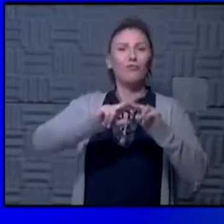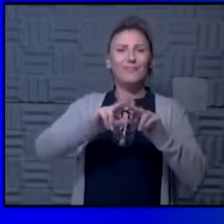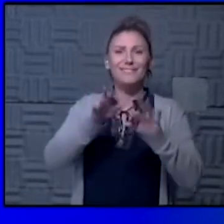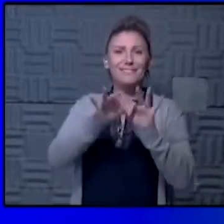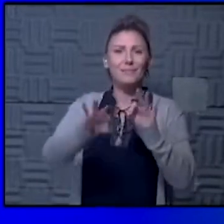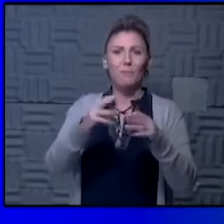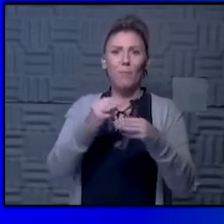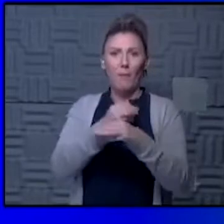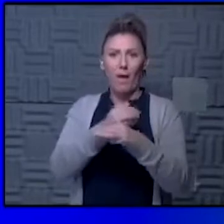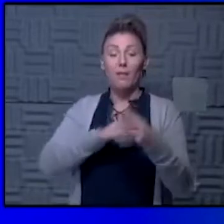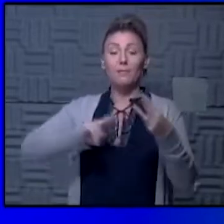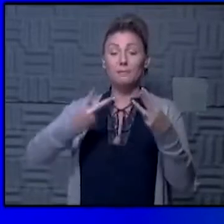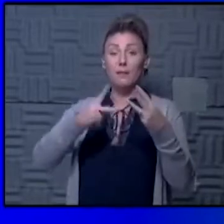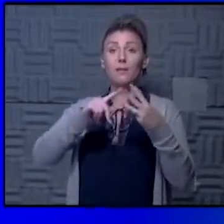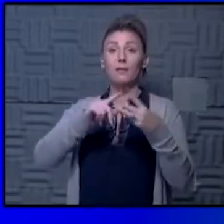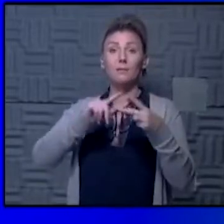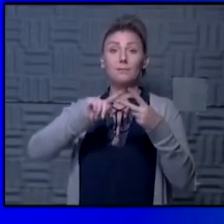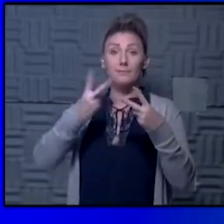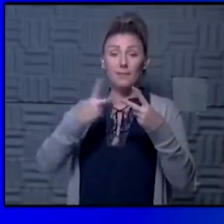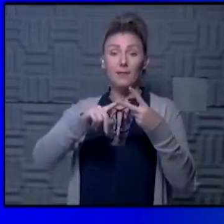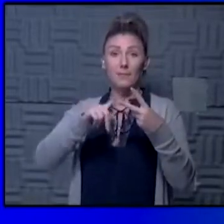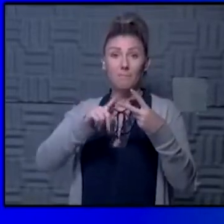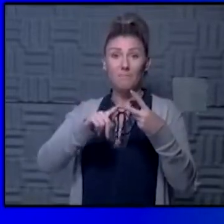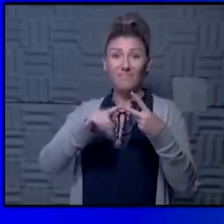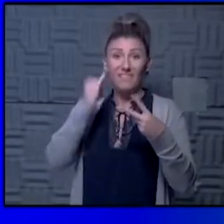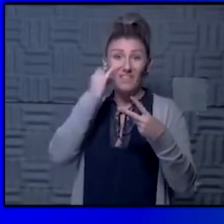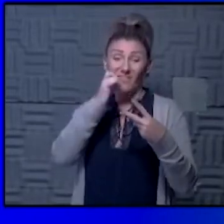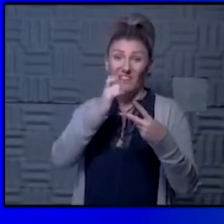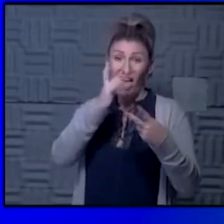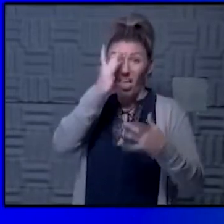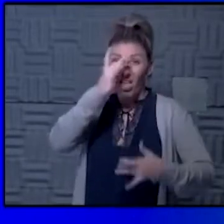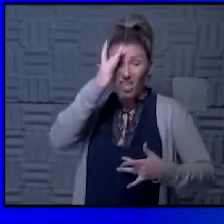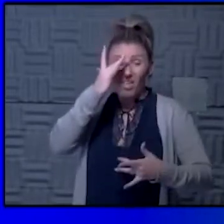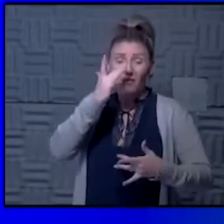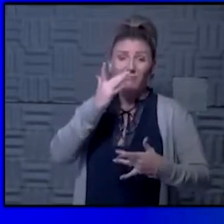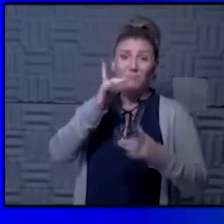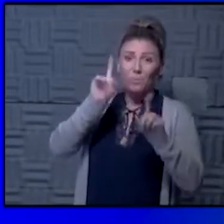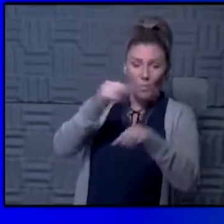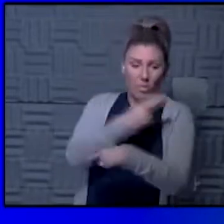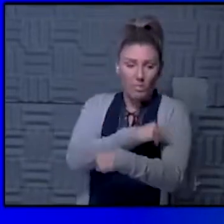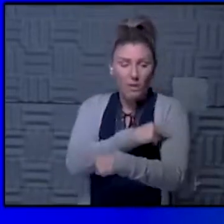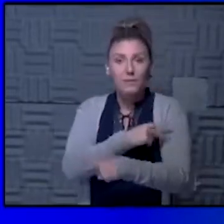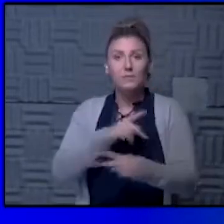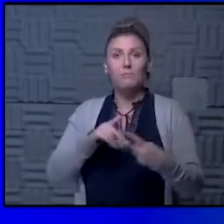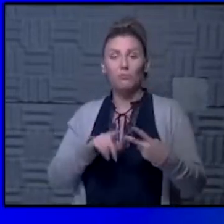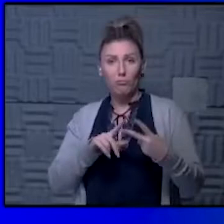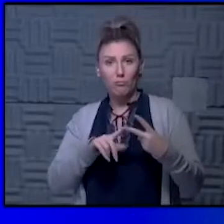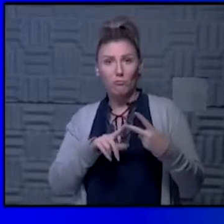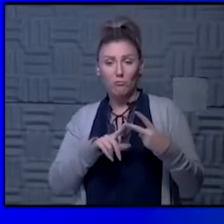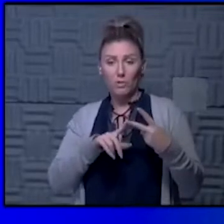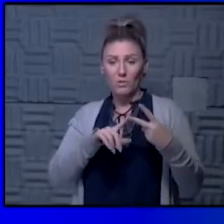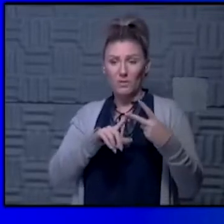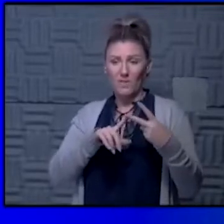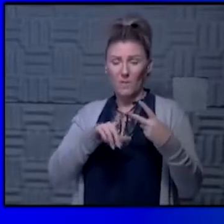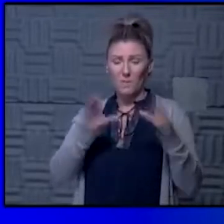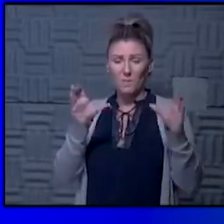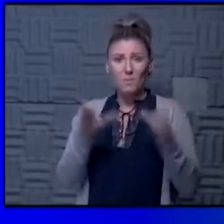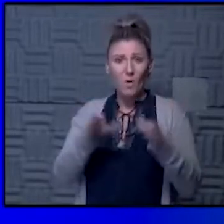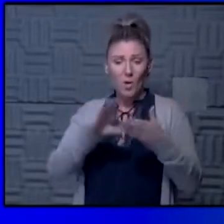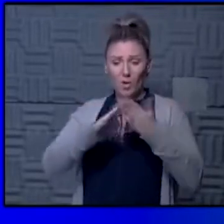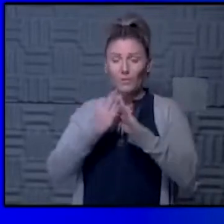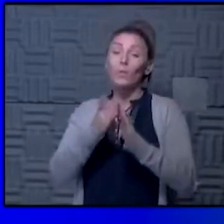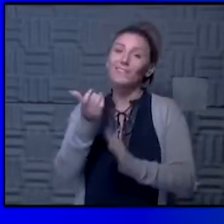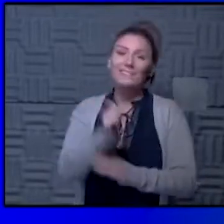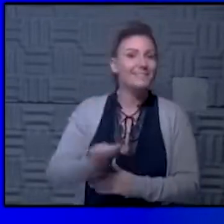other issue is to that is even if you are not ill enough to go to the hospital, in those small communities, in